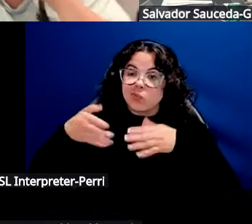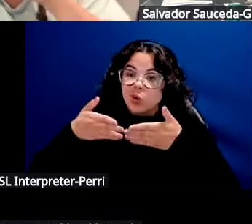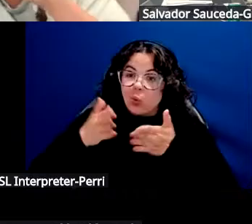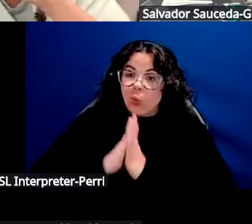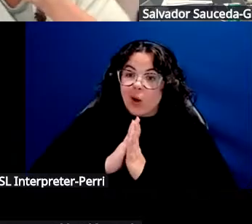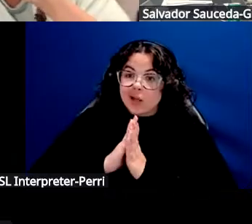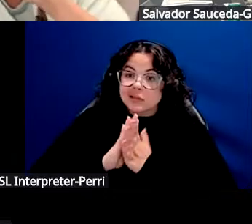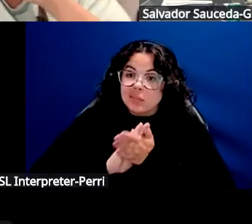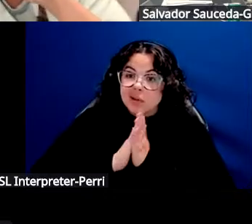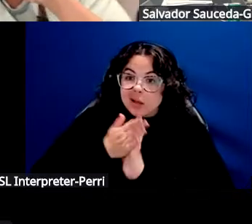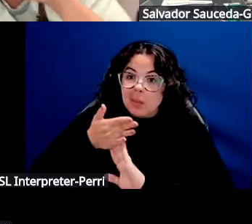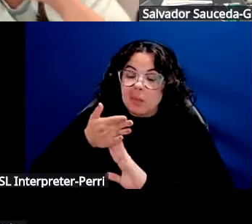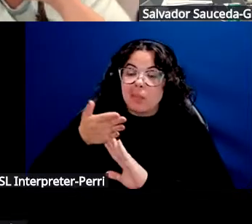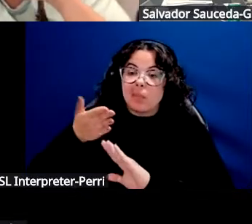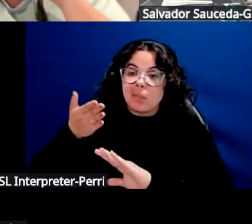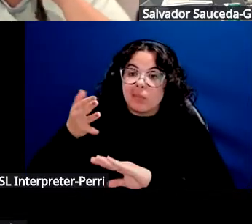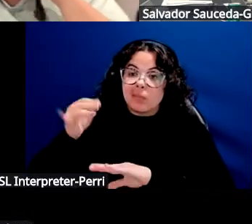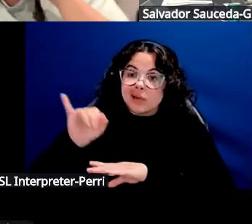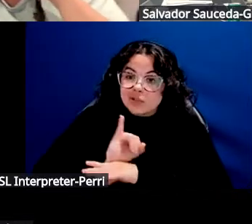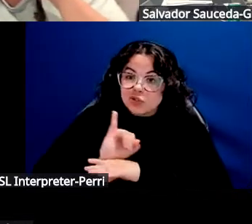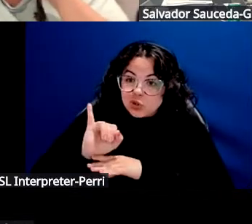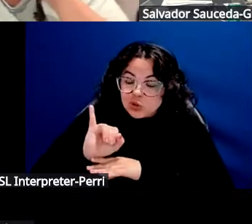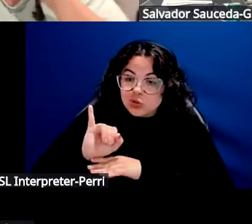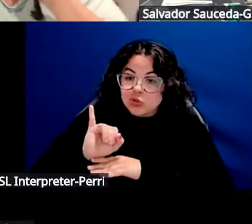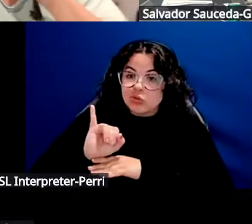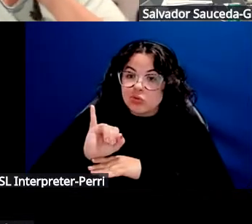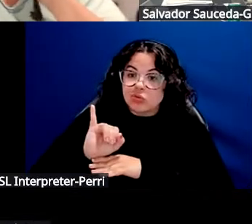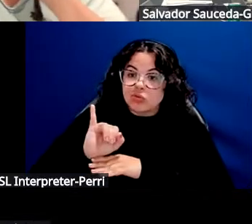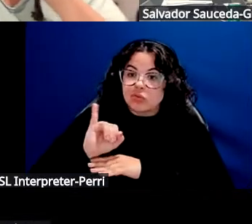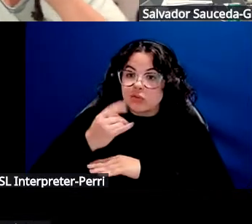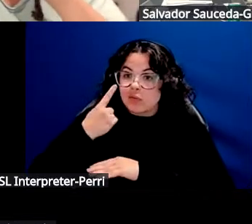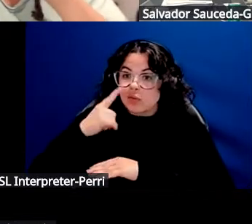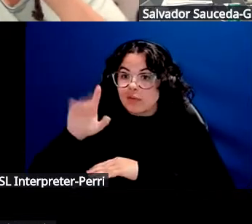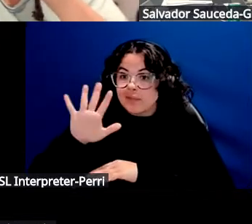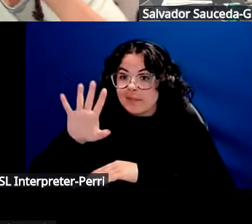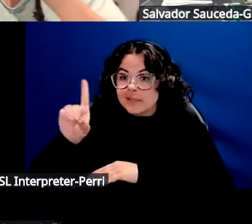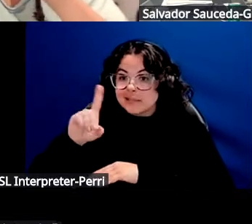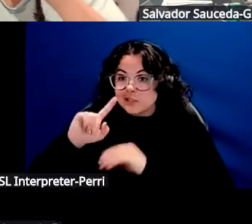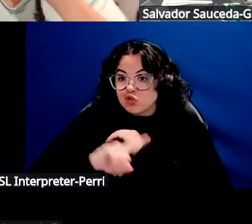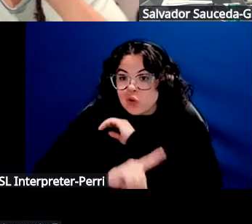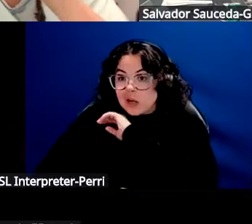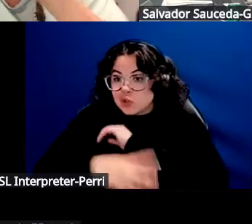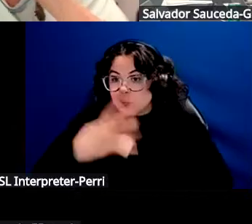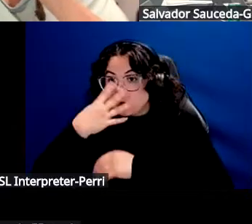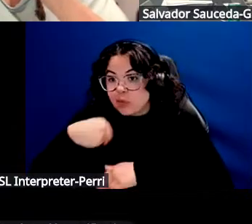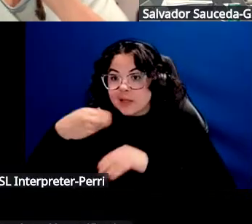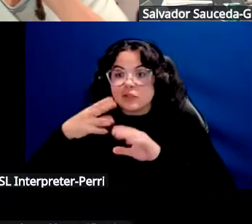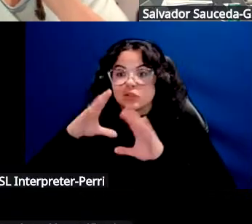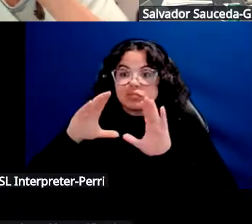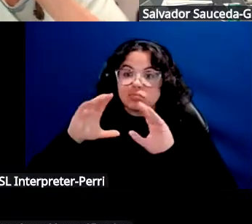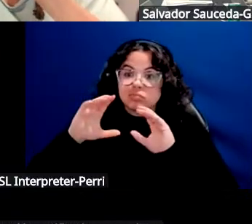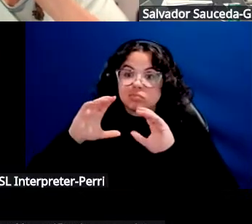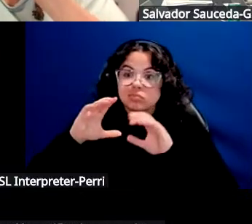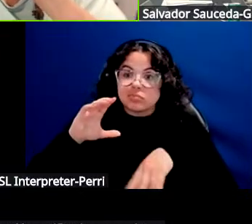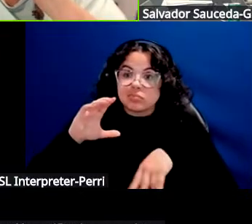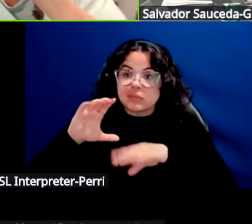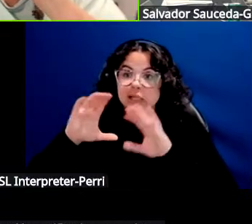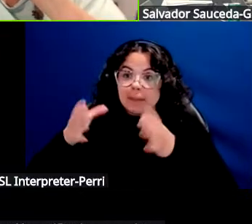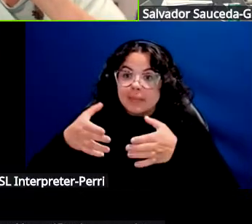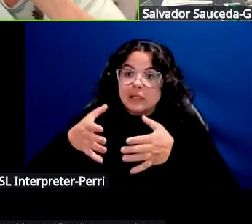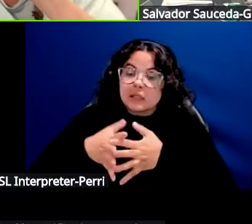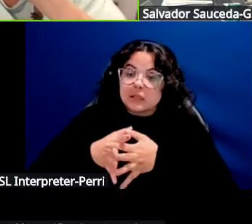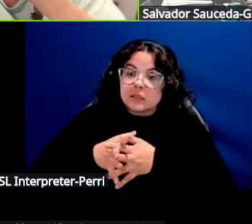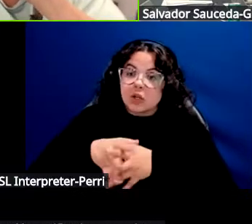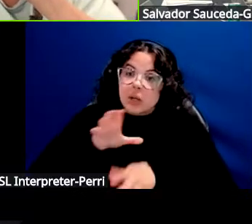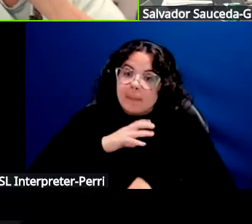request to be a intern in 5D Trash and Beautification Committee. And I